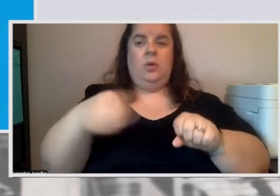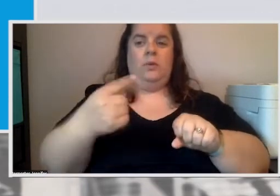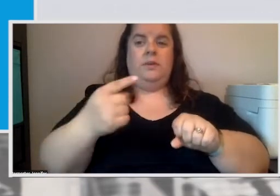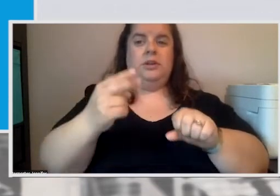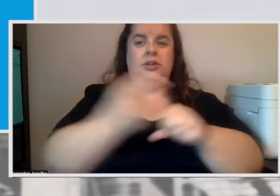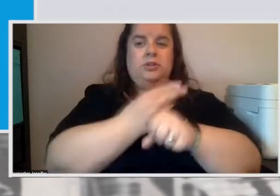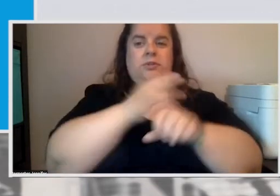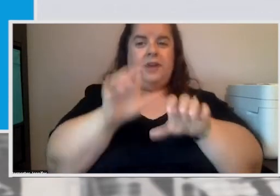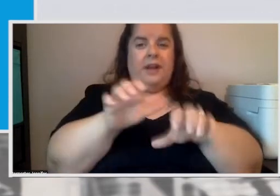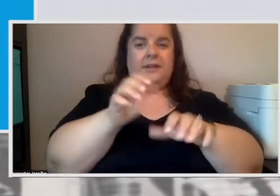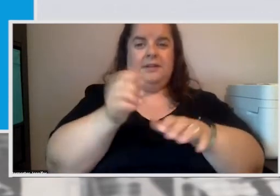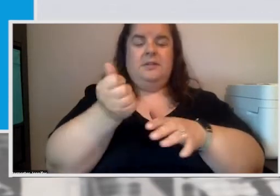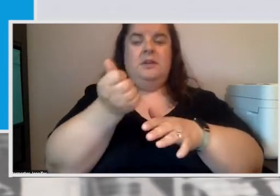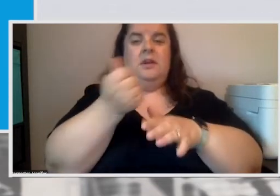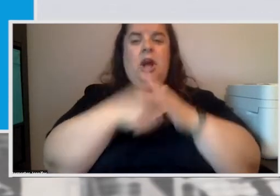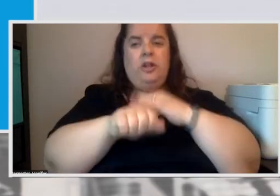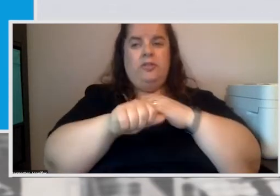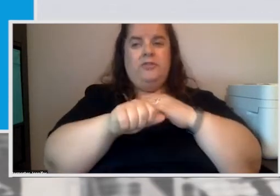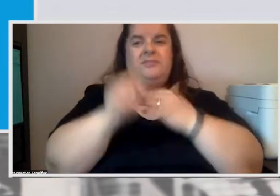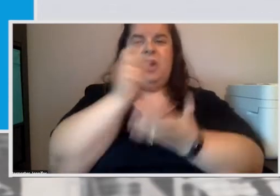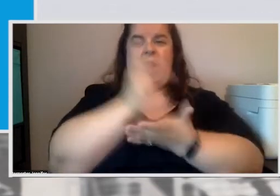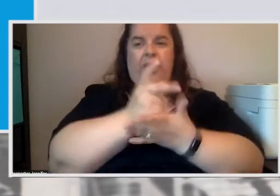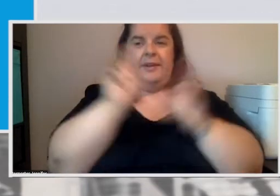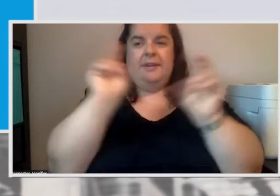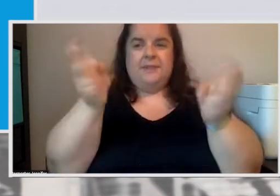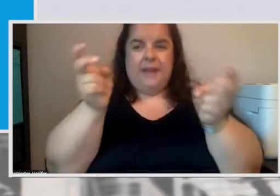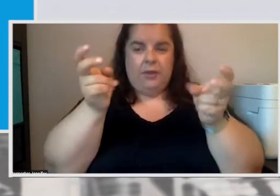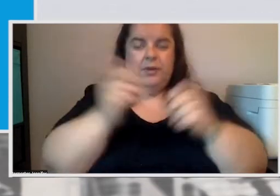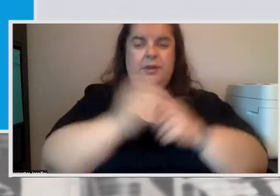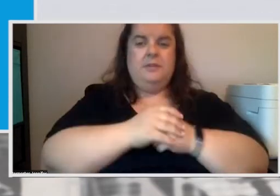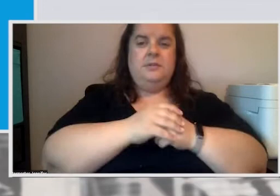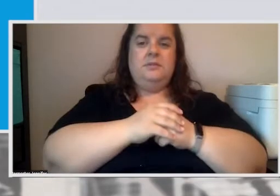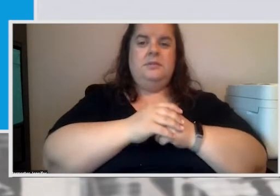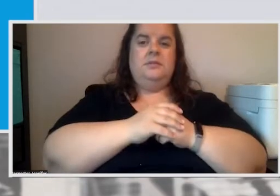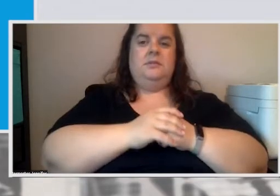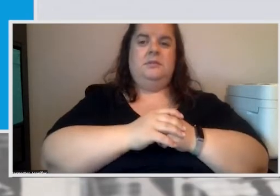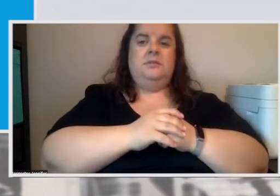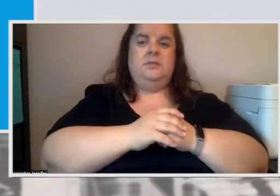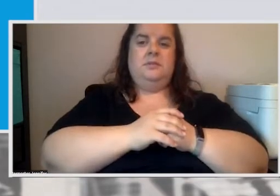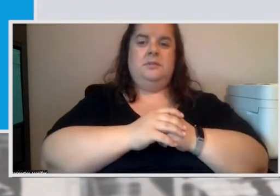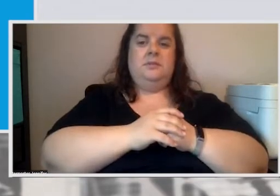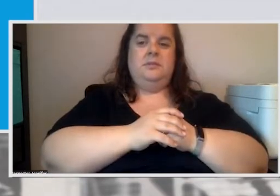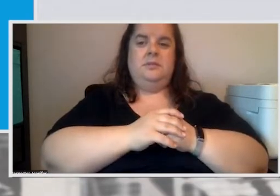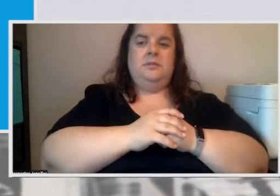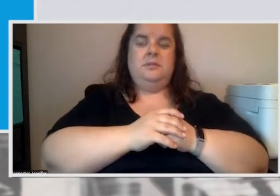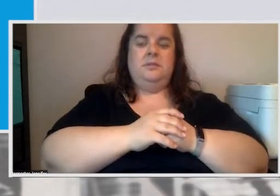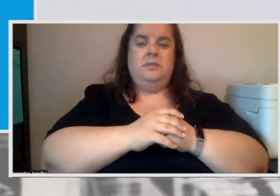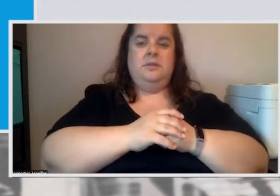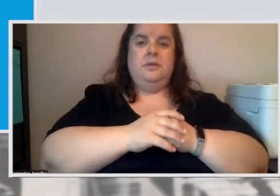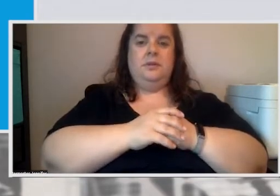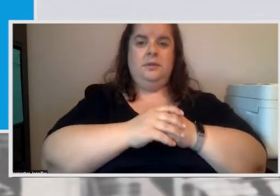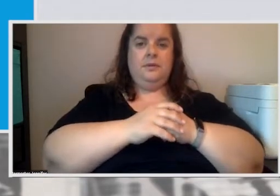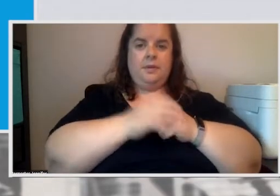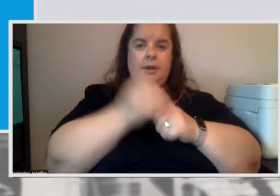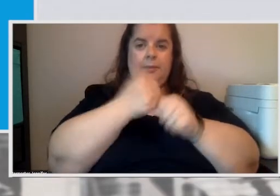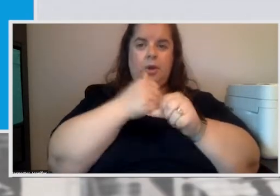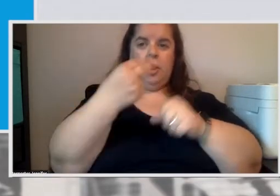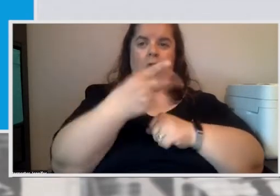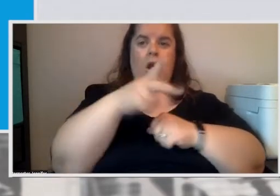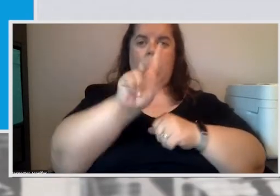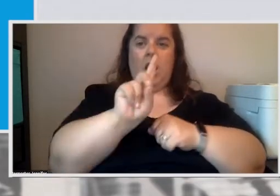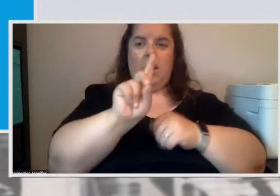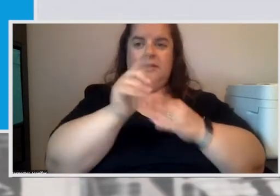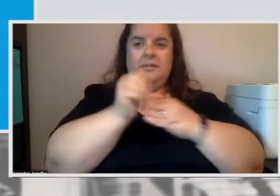fall under an authorized category of basic eligibility, right? So again, these are per HUD guidelines.